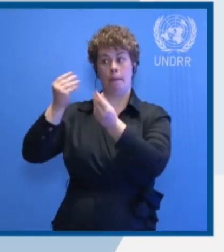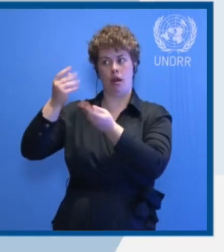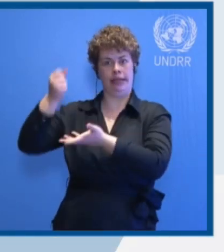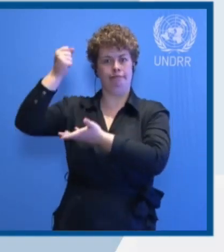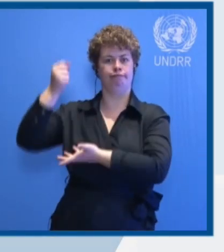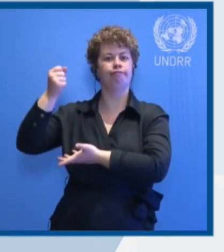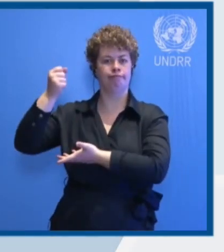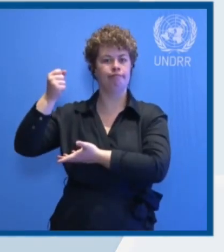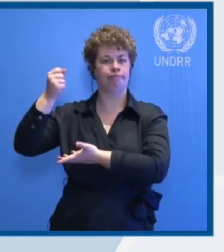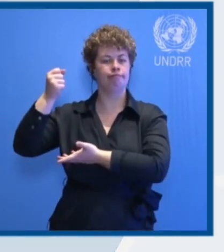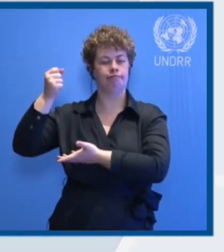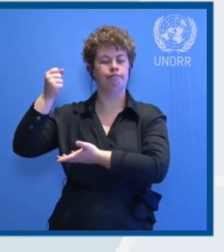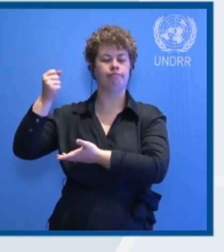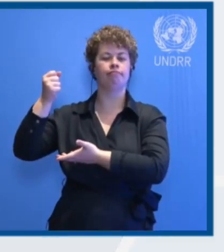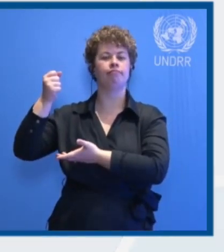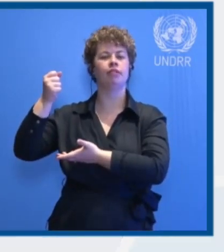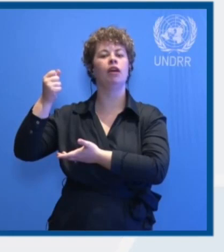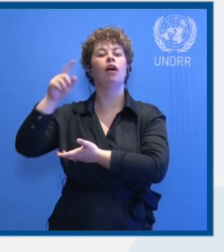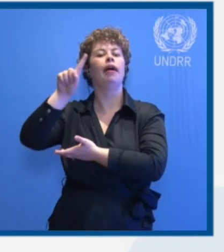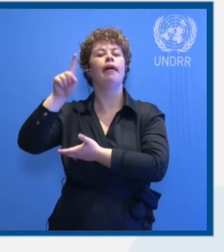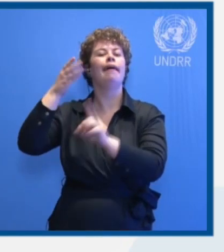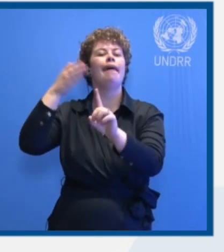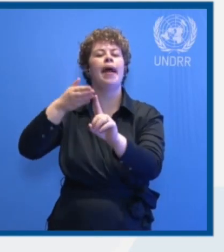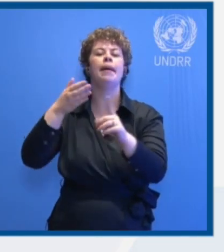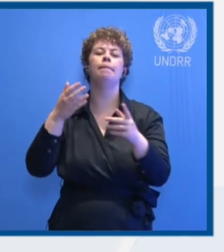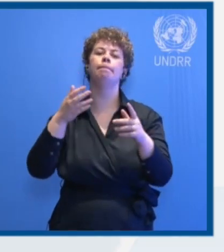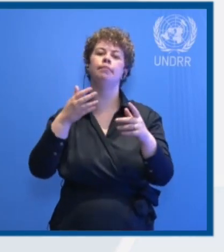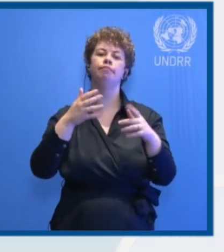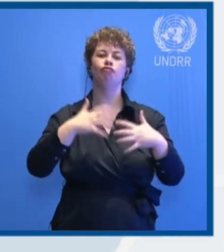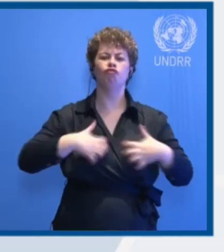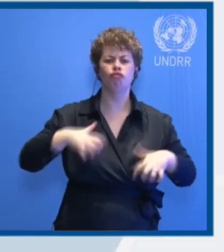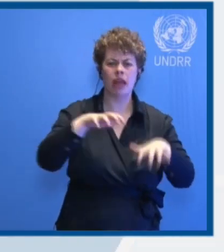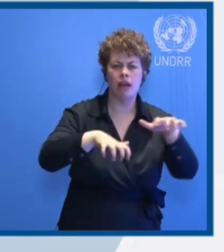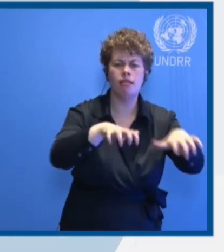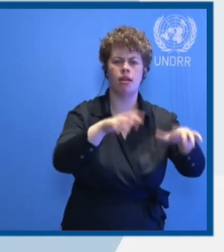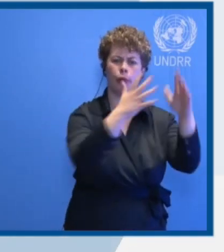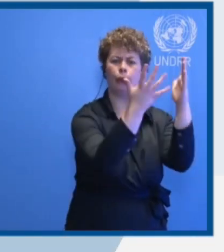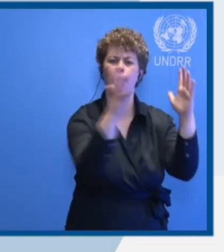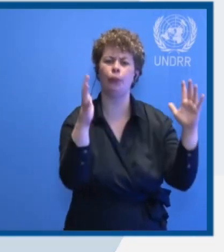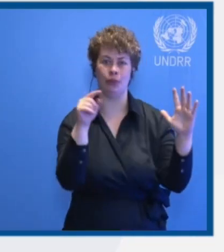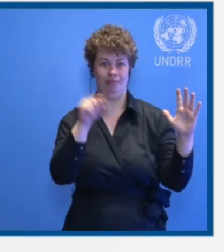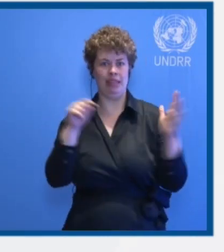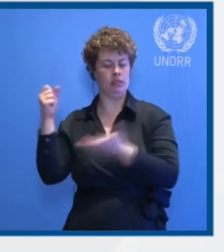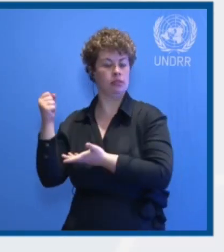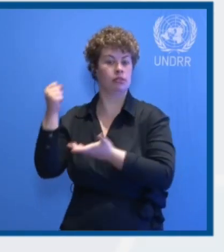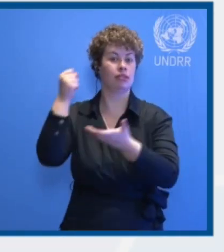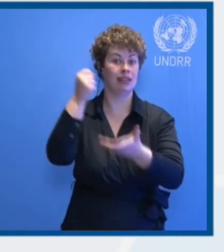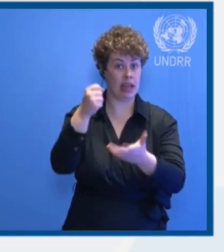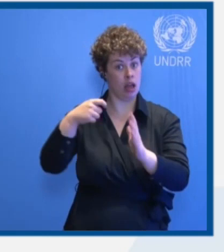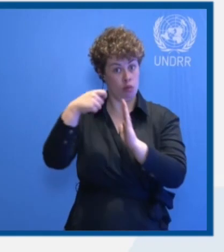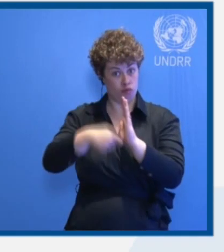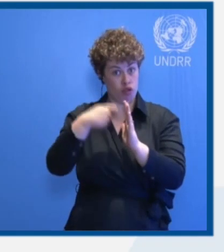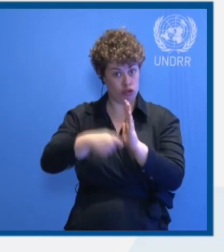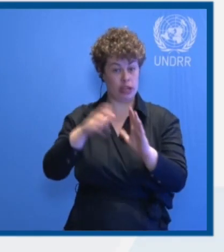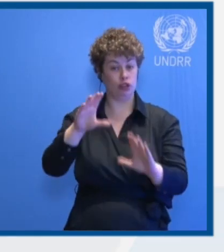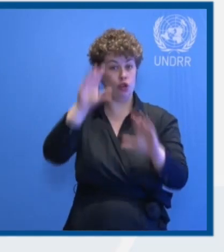rehabilitated degraded mangrove ecosystem. And I think from the program, we can improve people income